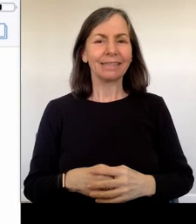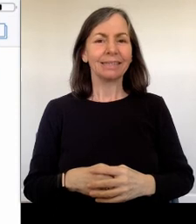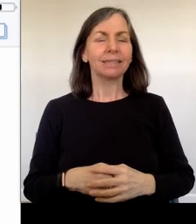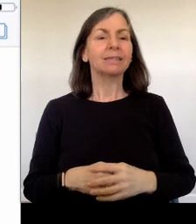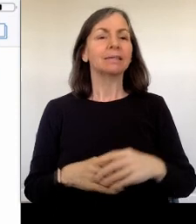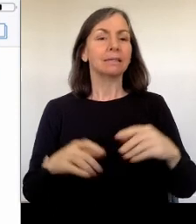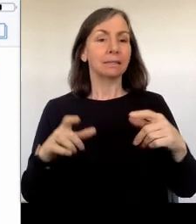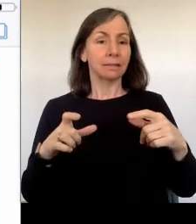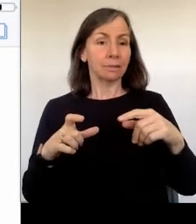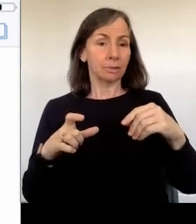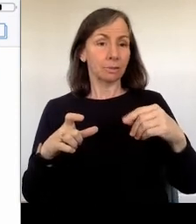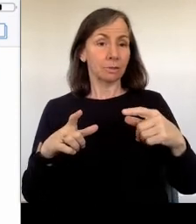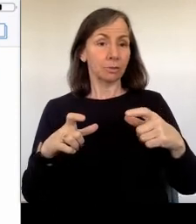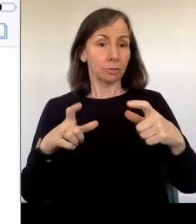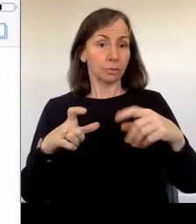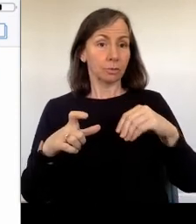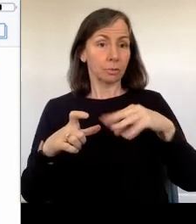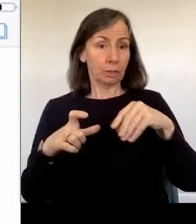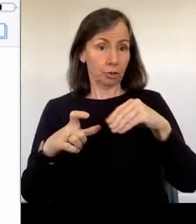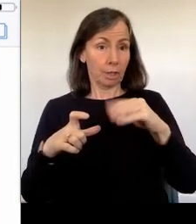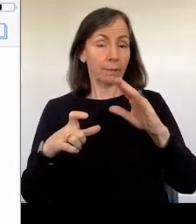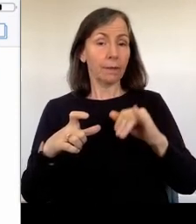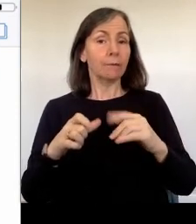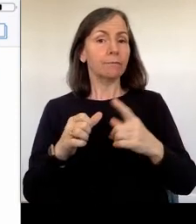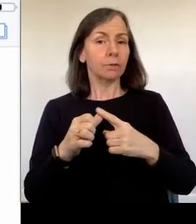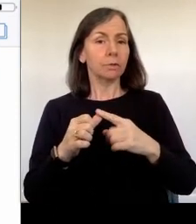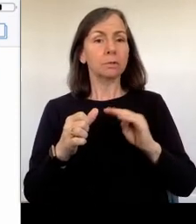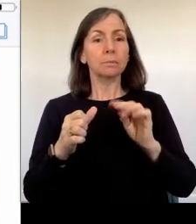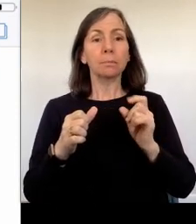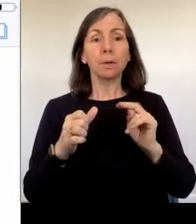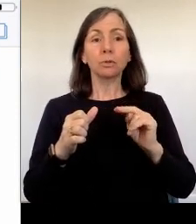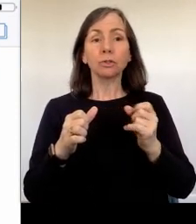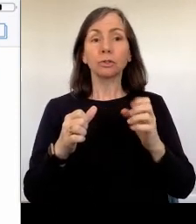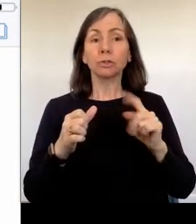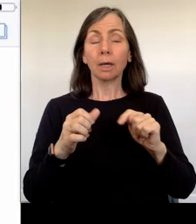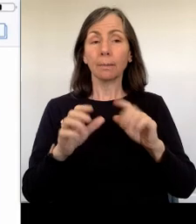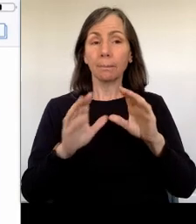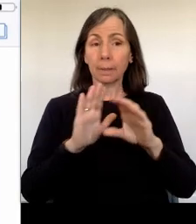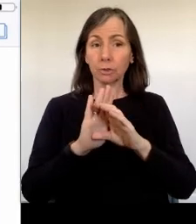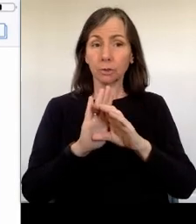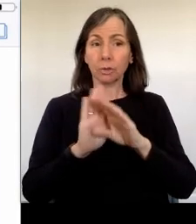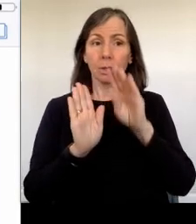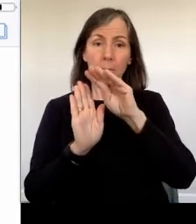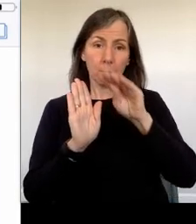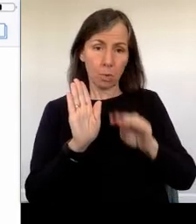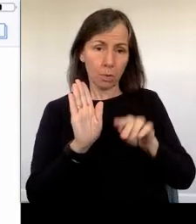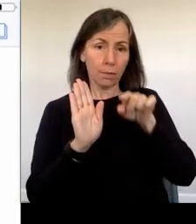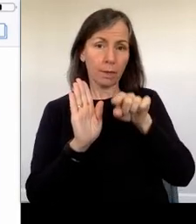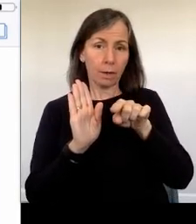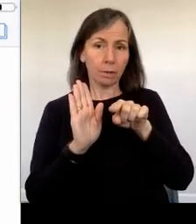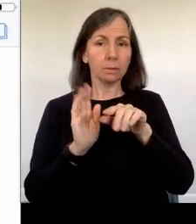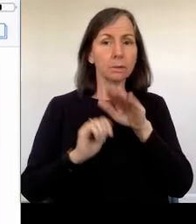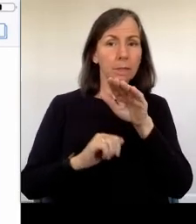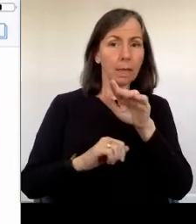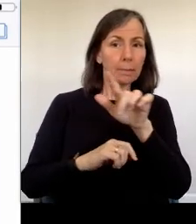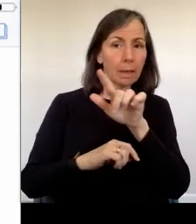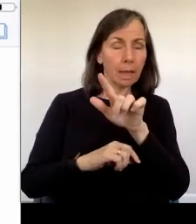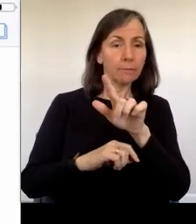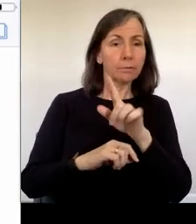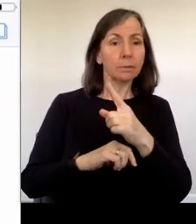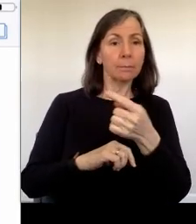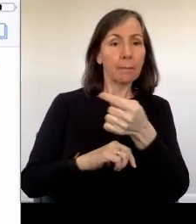screenshot your first motion shot picture and place it in the box. So in the top left, I can click the back